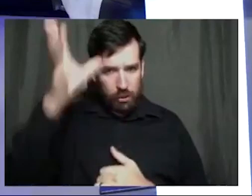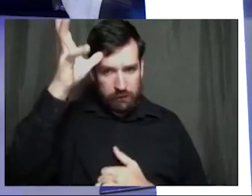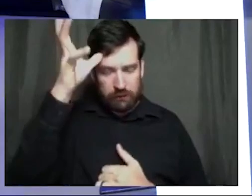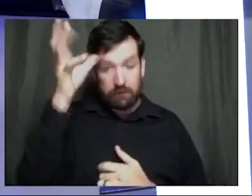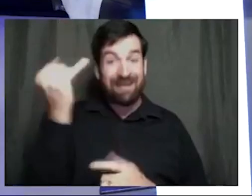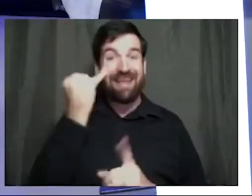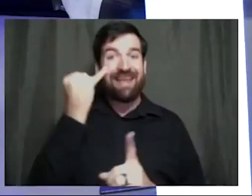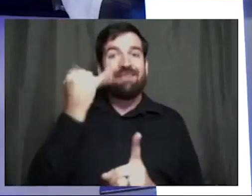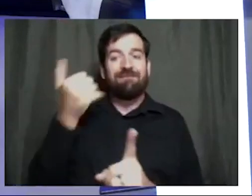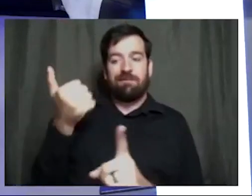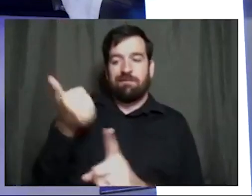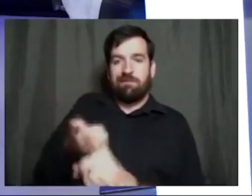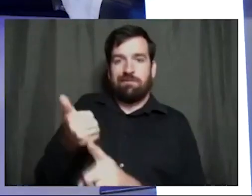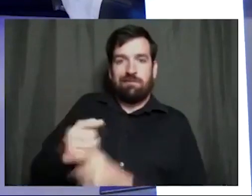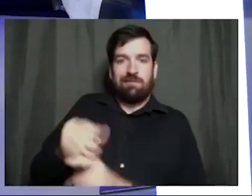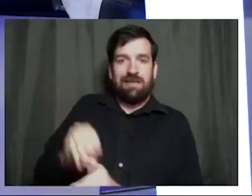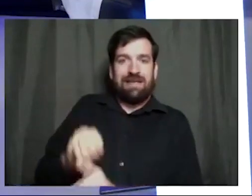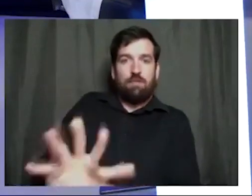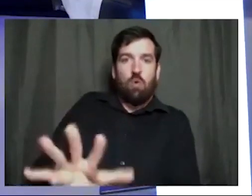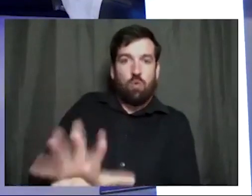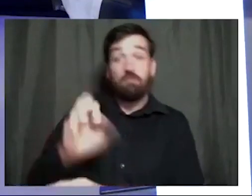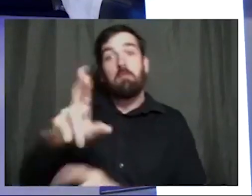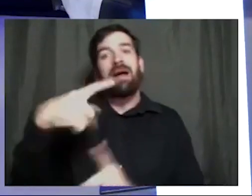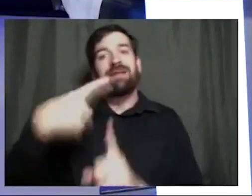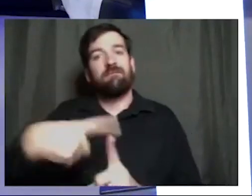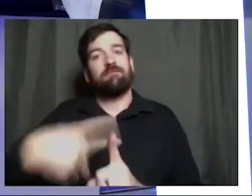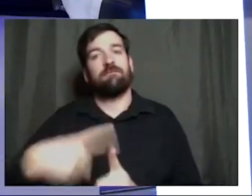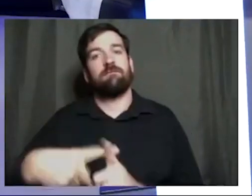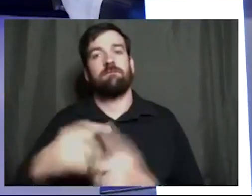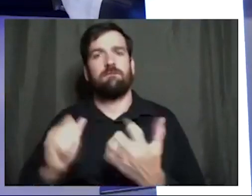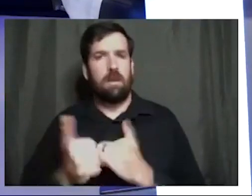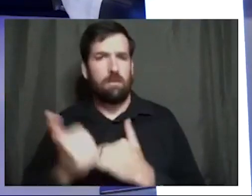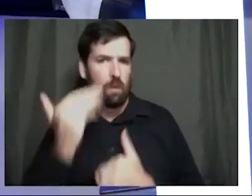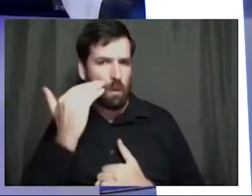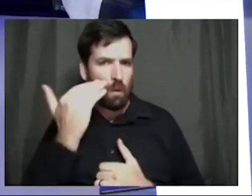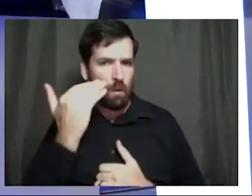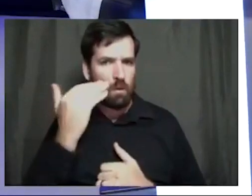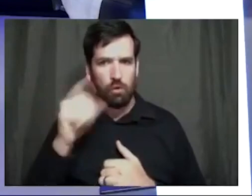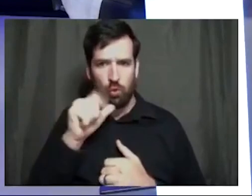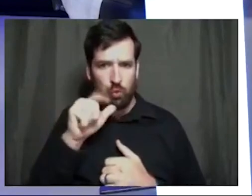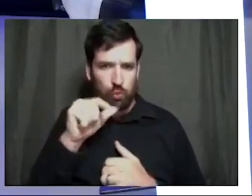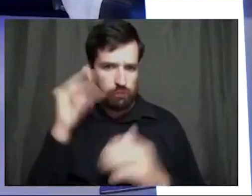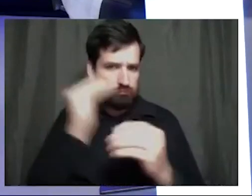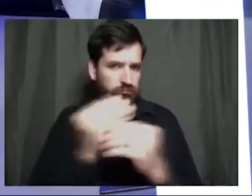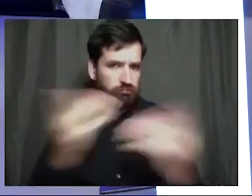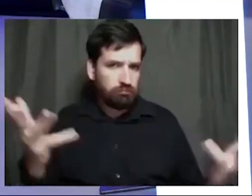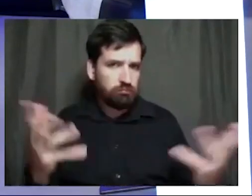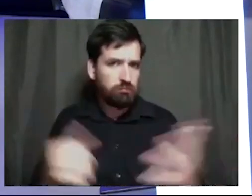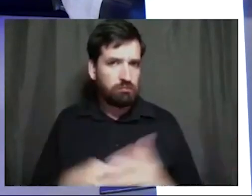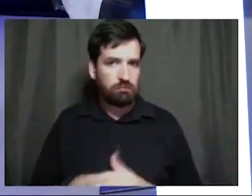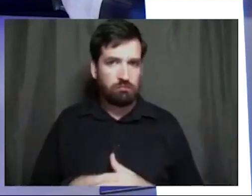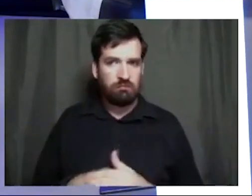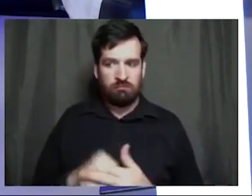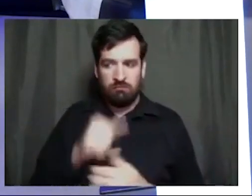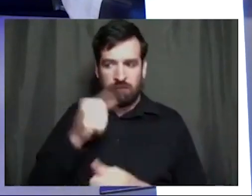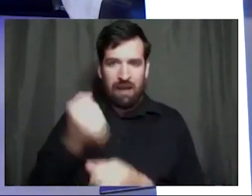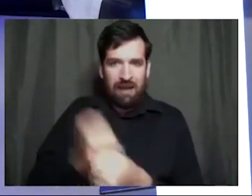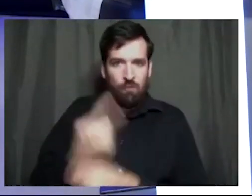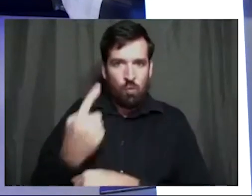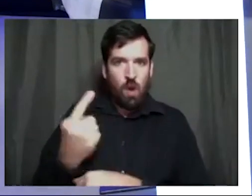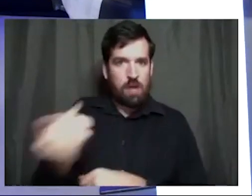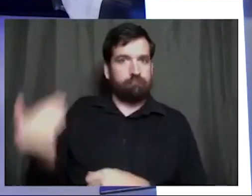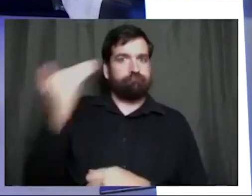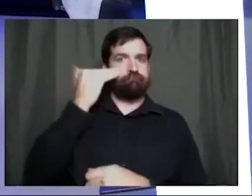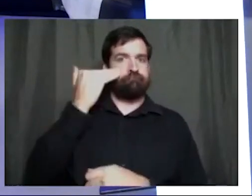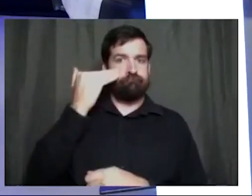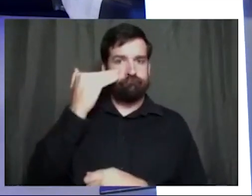exposure if their kid is positive? How do they know? Who do they make aware? It just seems like not everybody's in check, again, the way they were